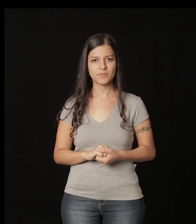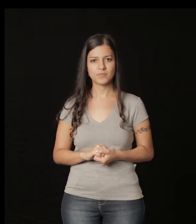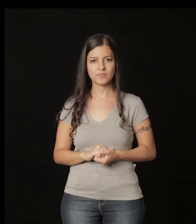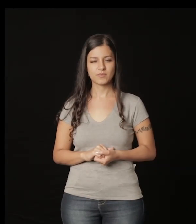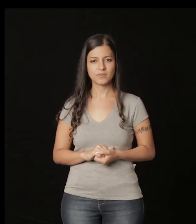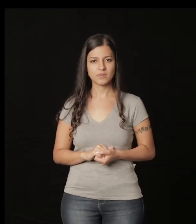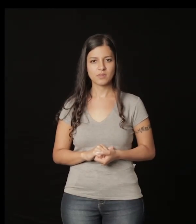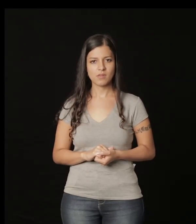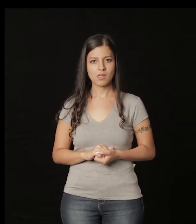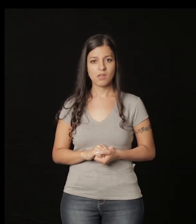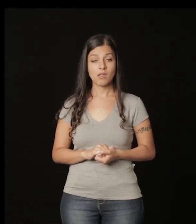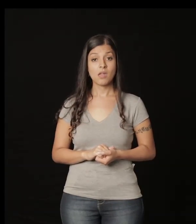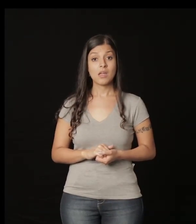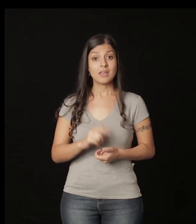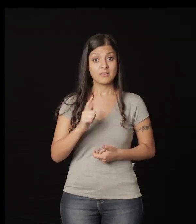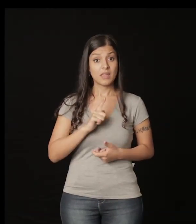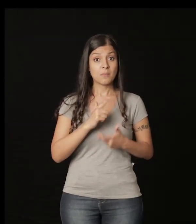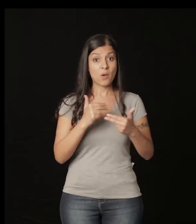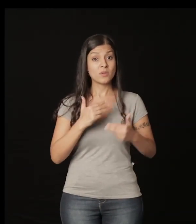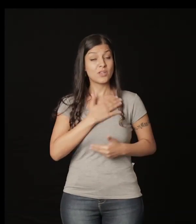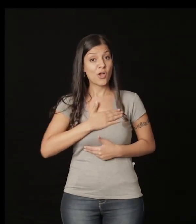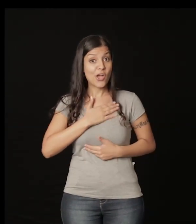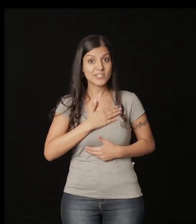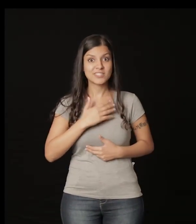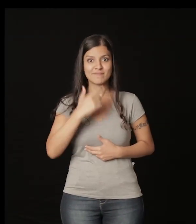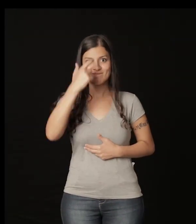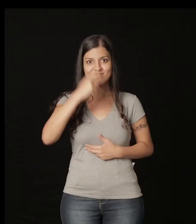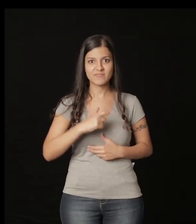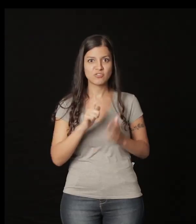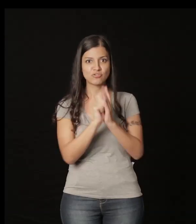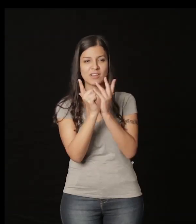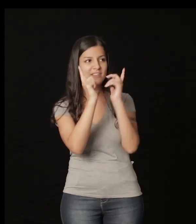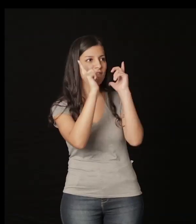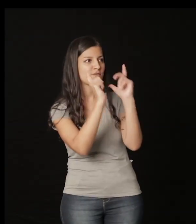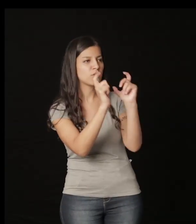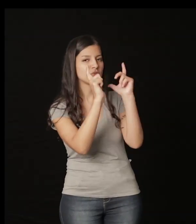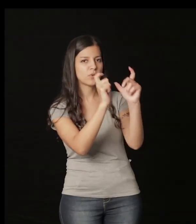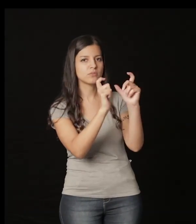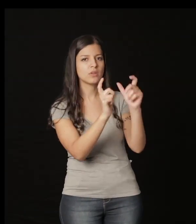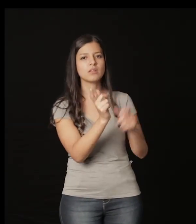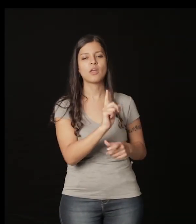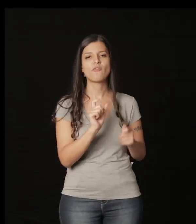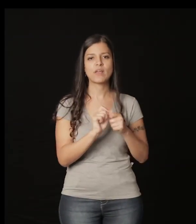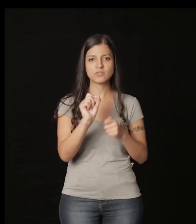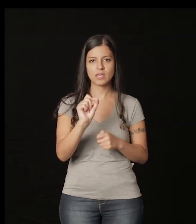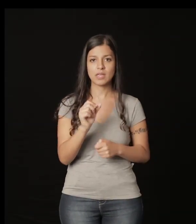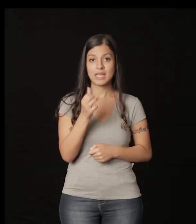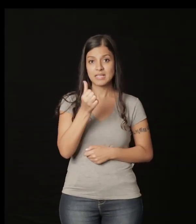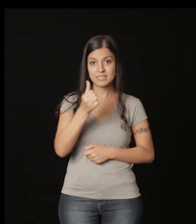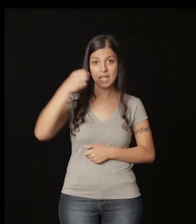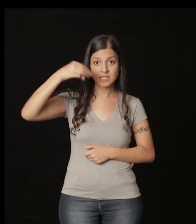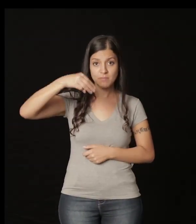And when something happened that we would ordinarily want to photograph as a journalist, we instead